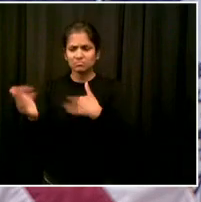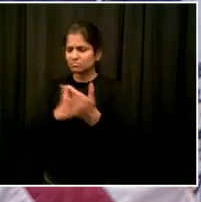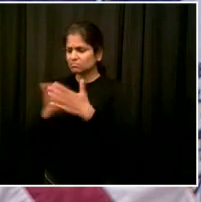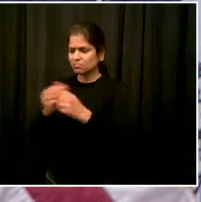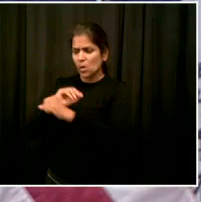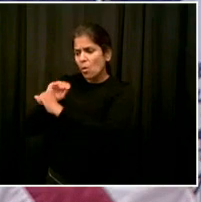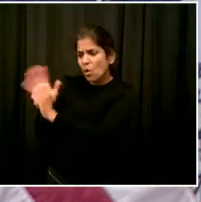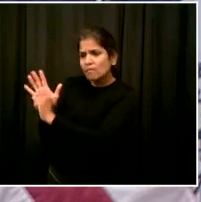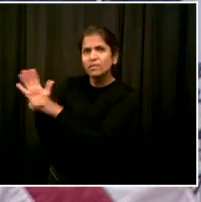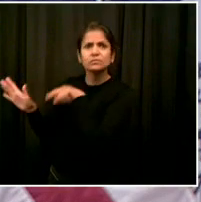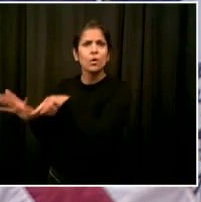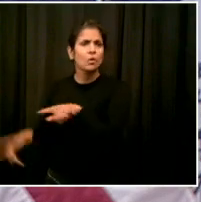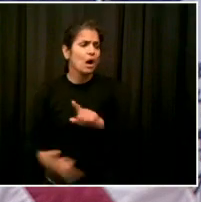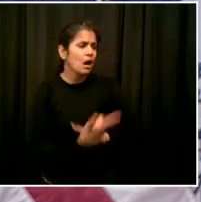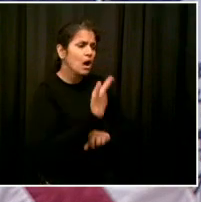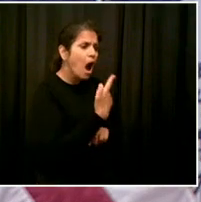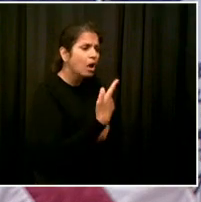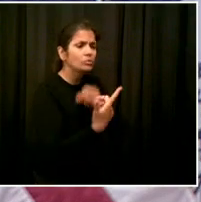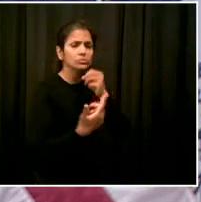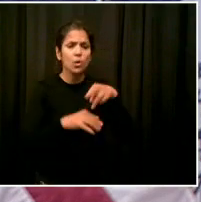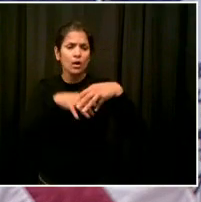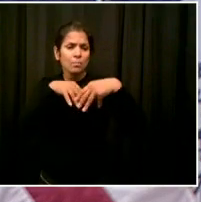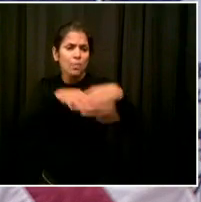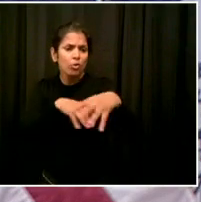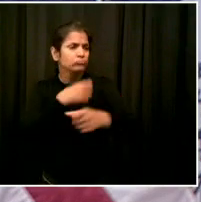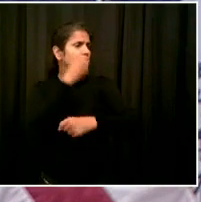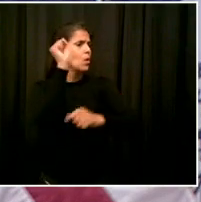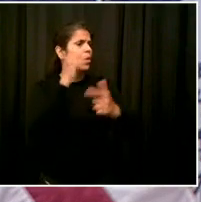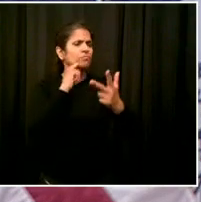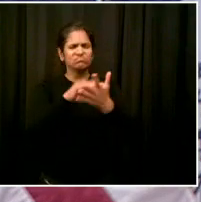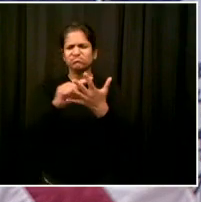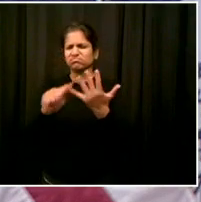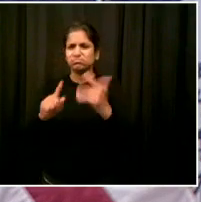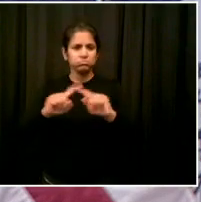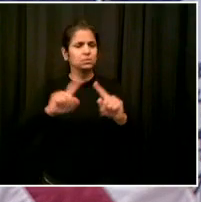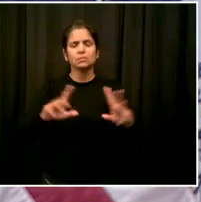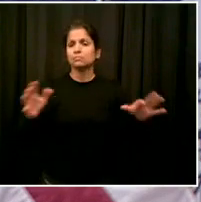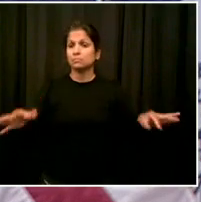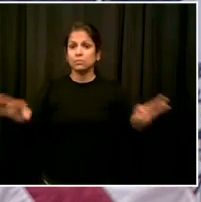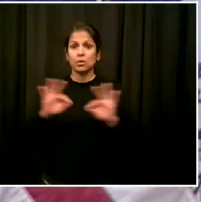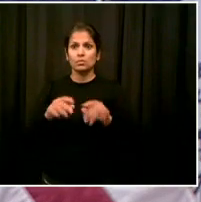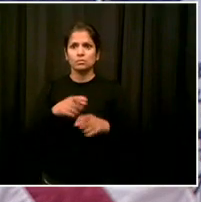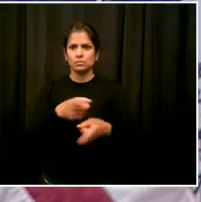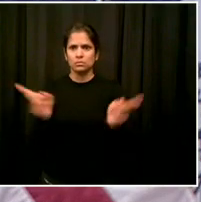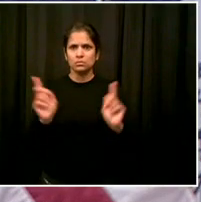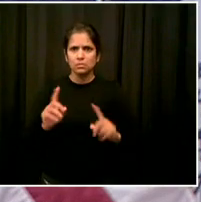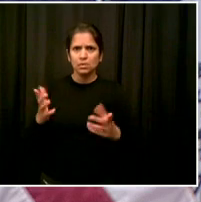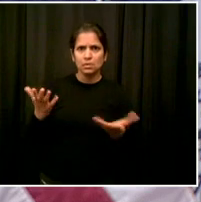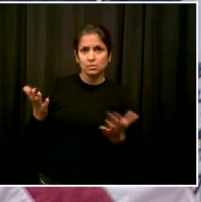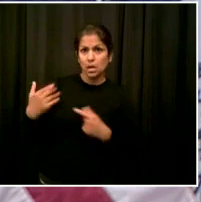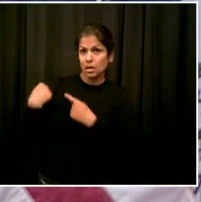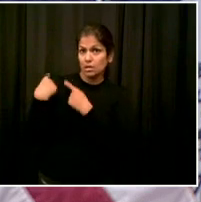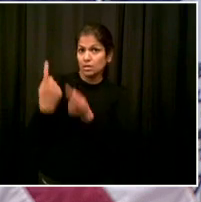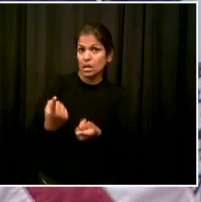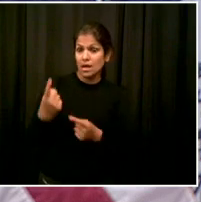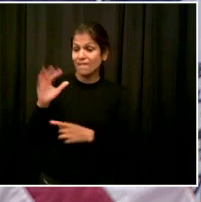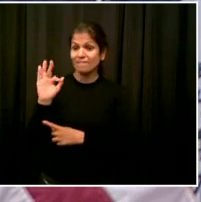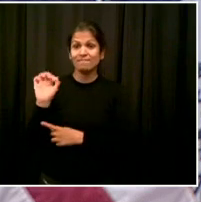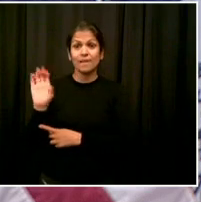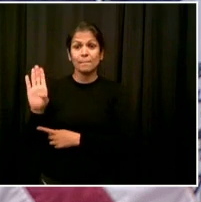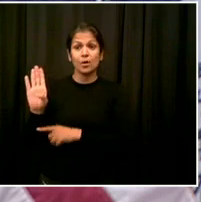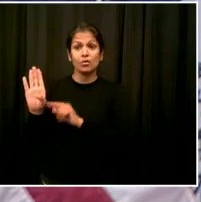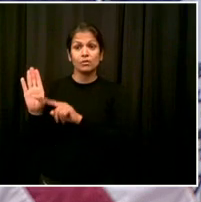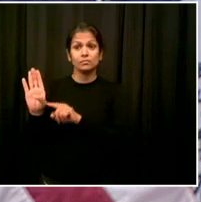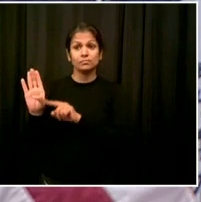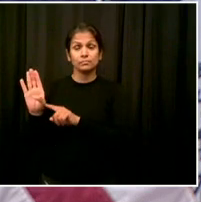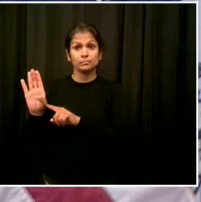job to address it. Now, as of February, if you look at everything that was going on